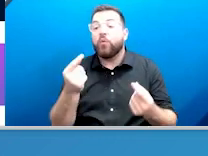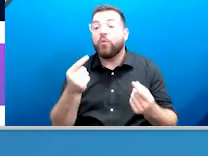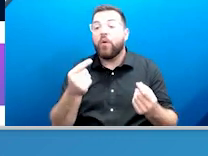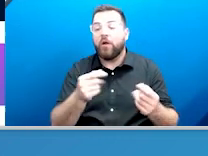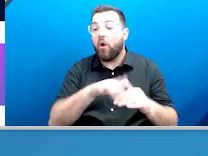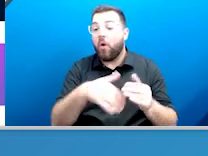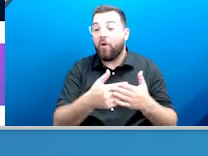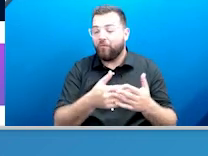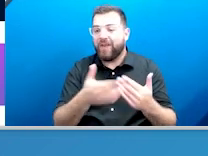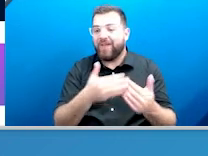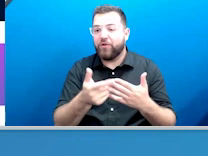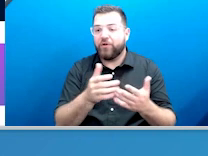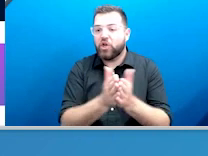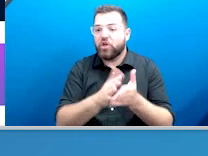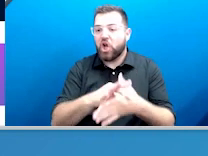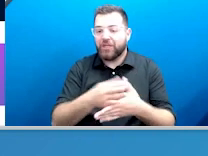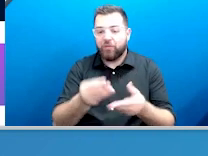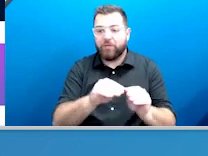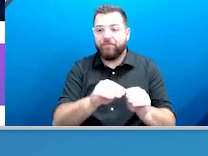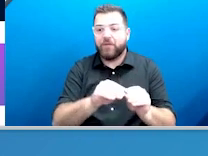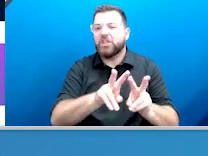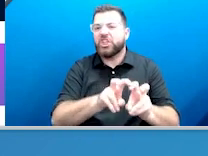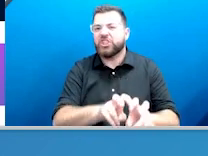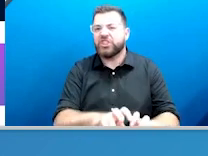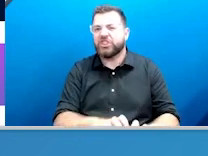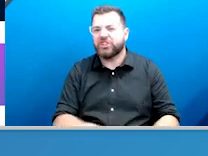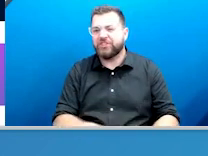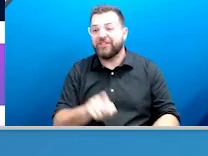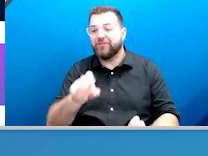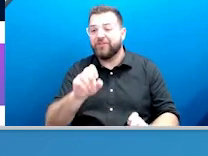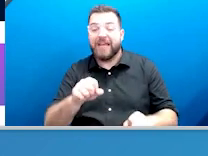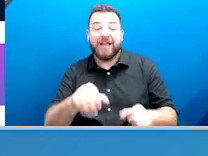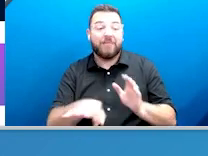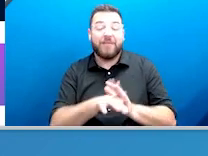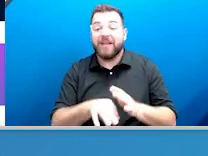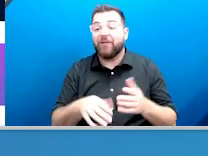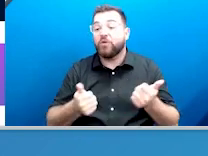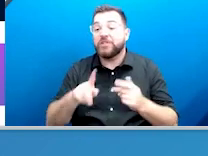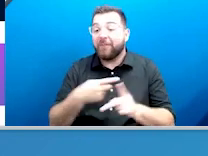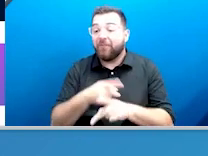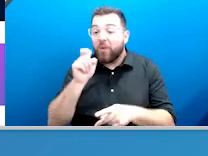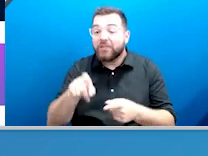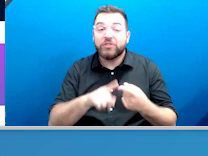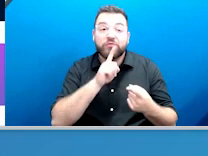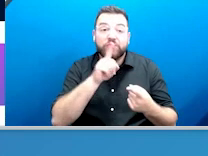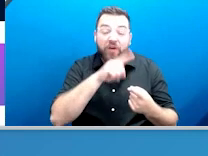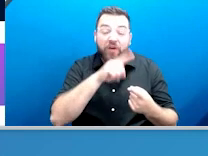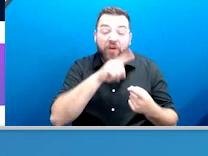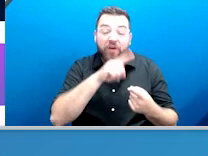that you have. And you can pick multiple choice, true, false, essay, or